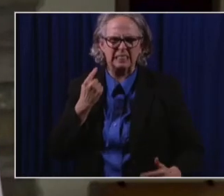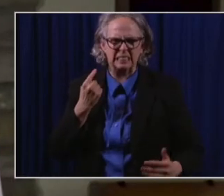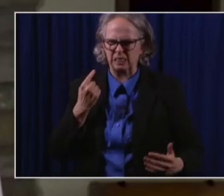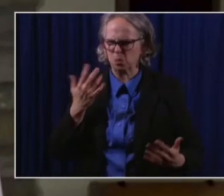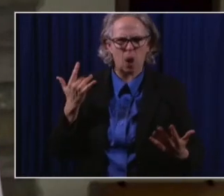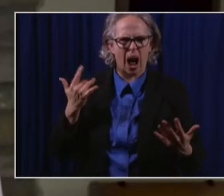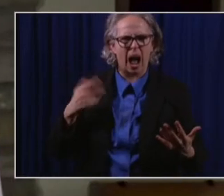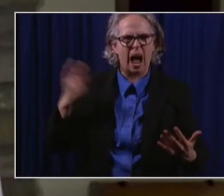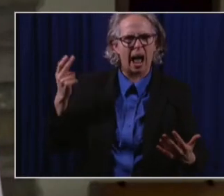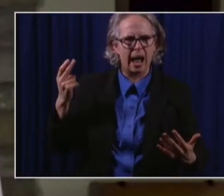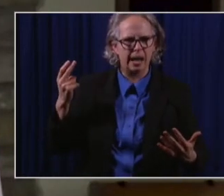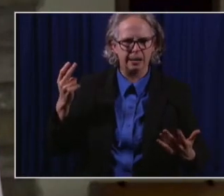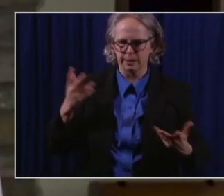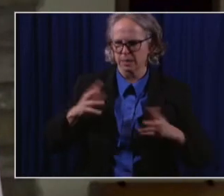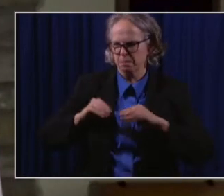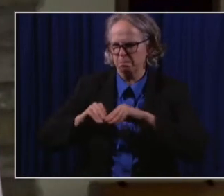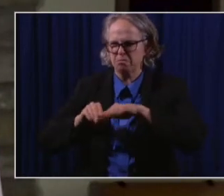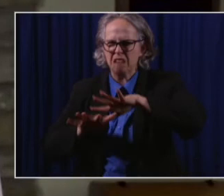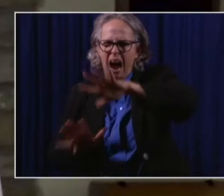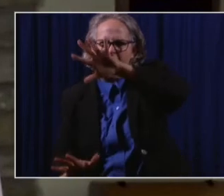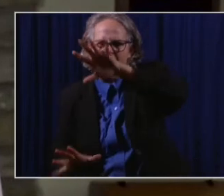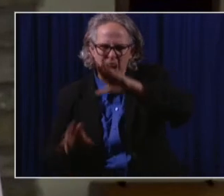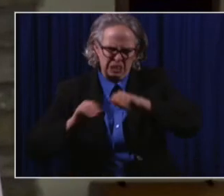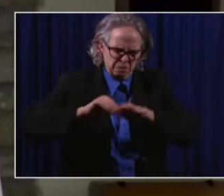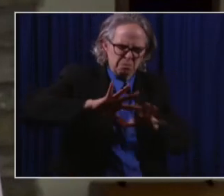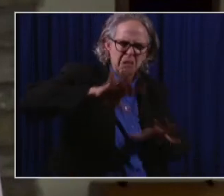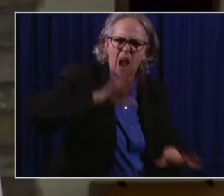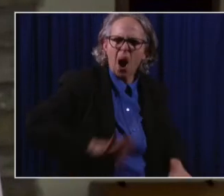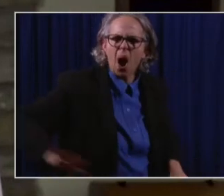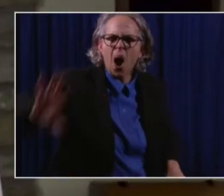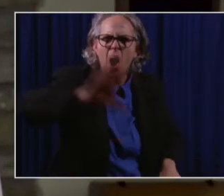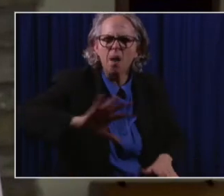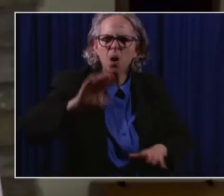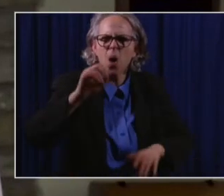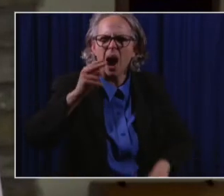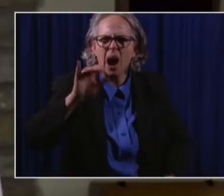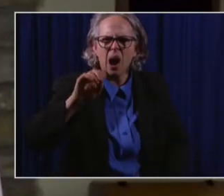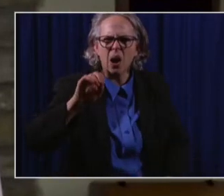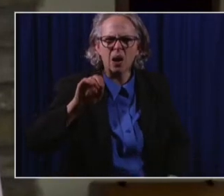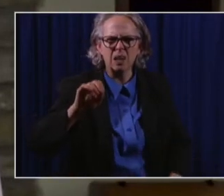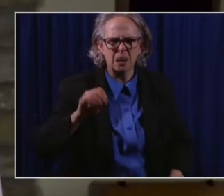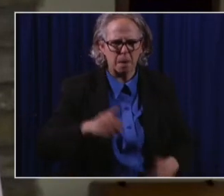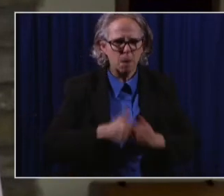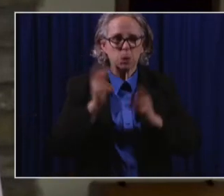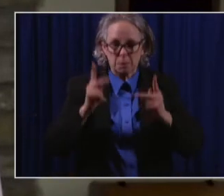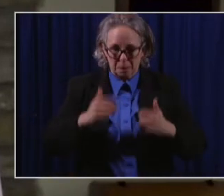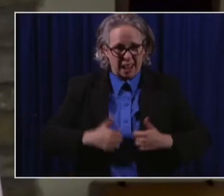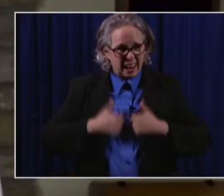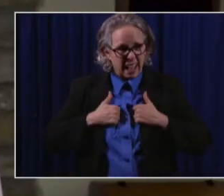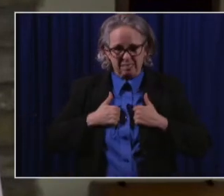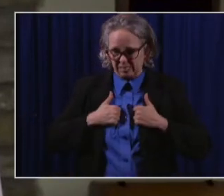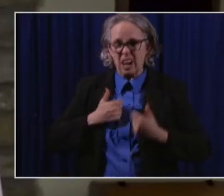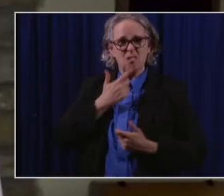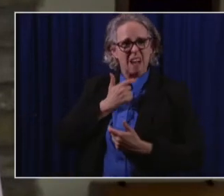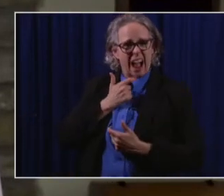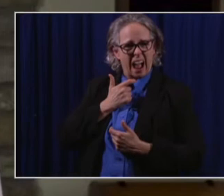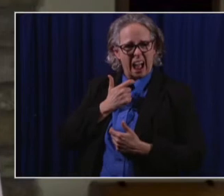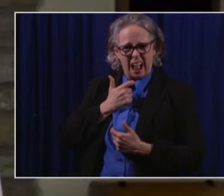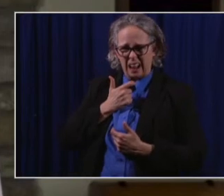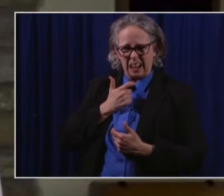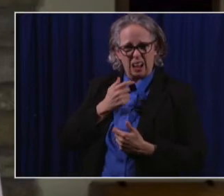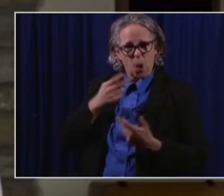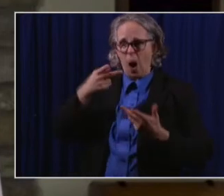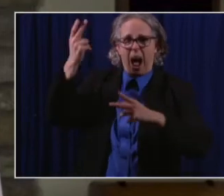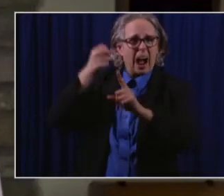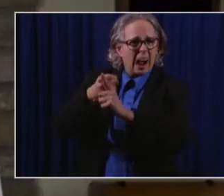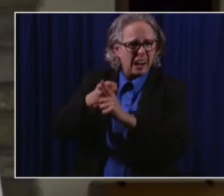gone. And there are very few Ohioans who can say, wow, I live somewhere where there's no COVID and there's no